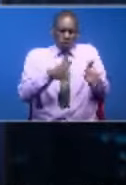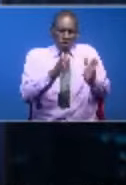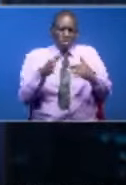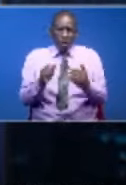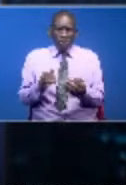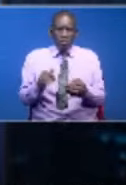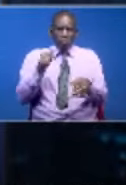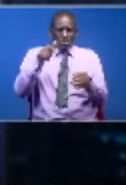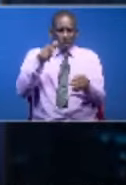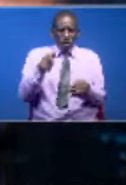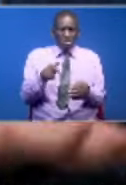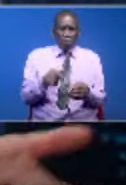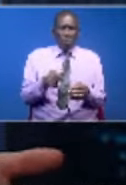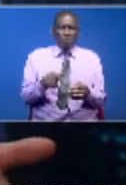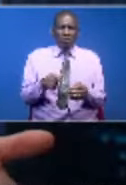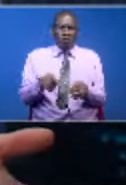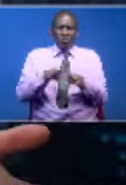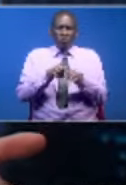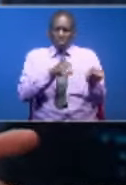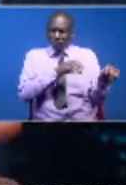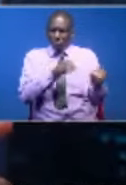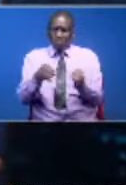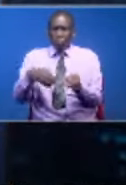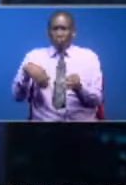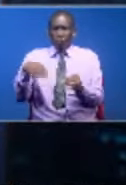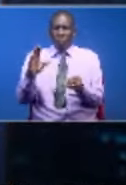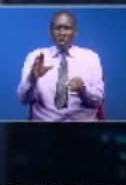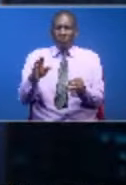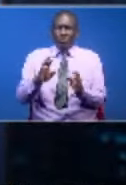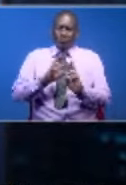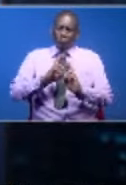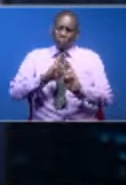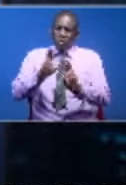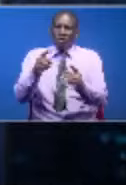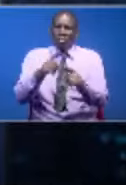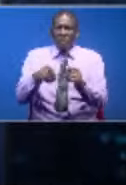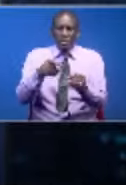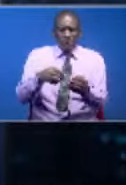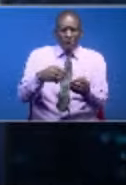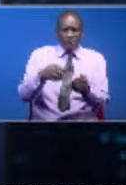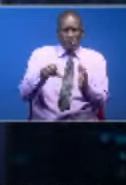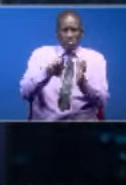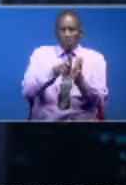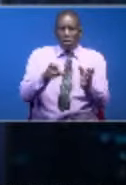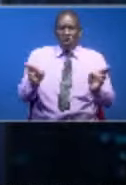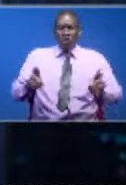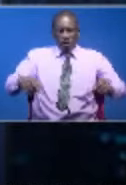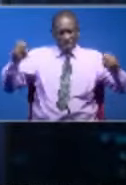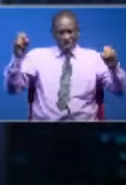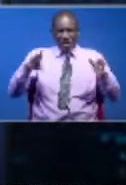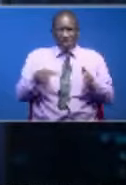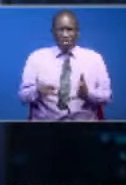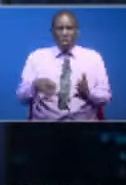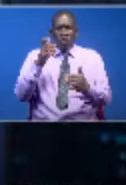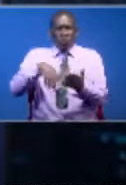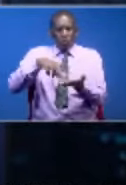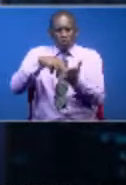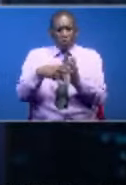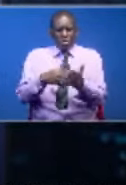into these instruments, and we're also moving towards more reporting. But in the instruments, there's already clarity in terms of what projects